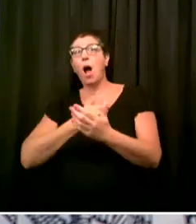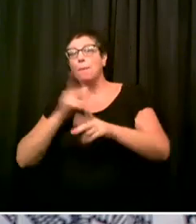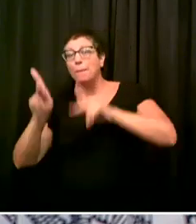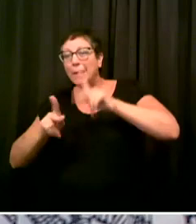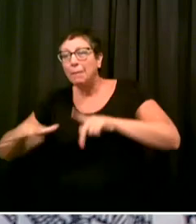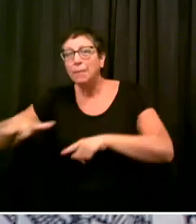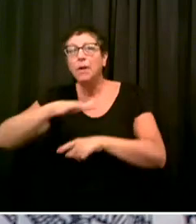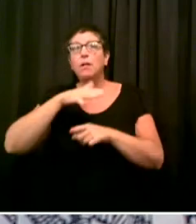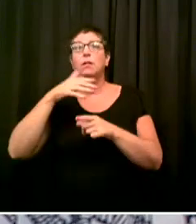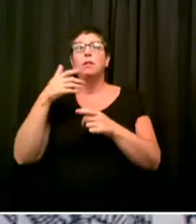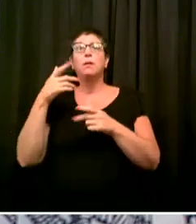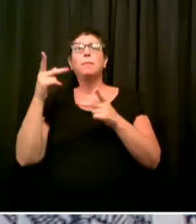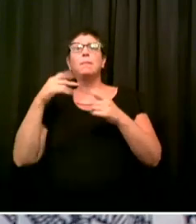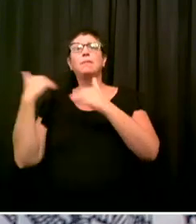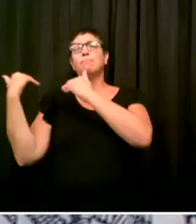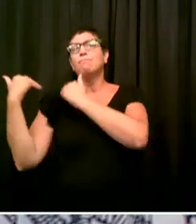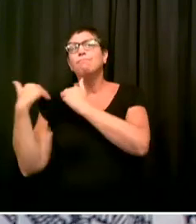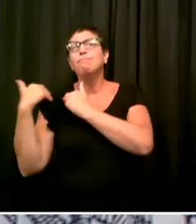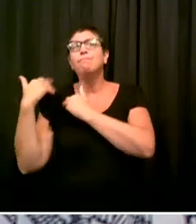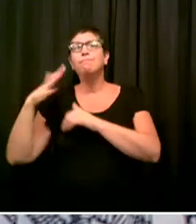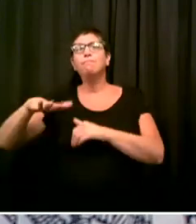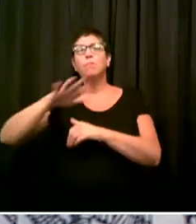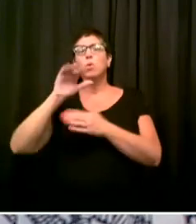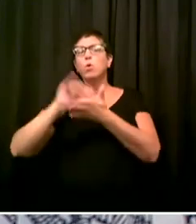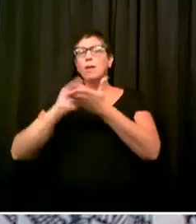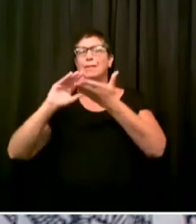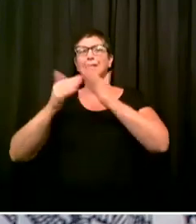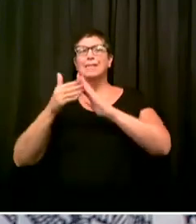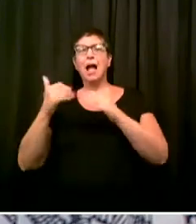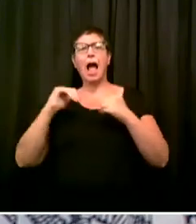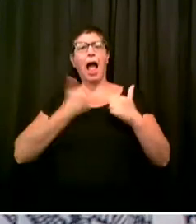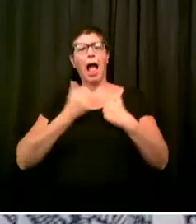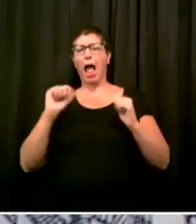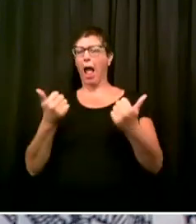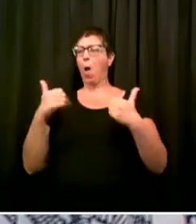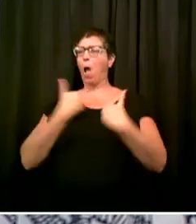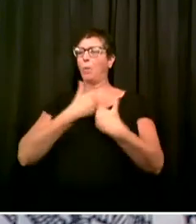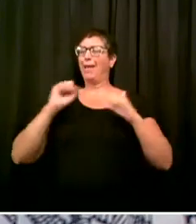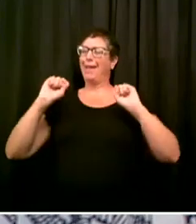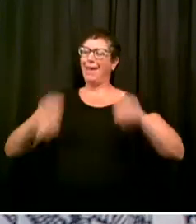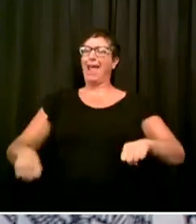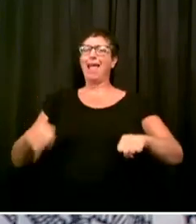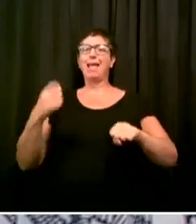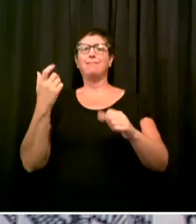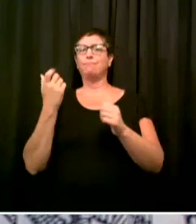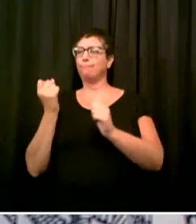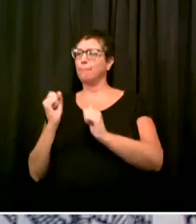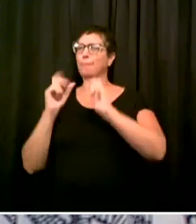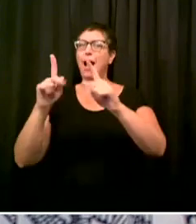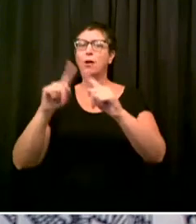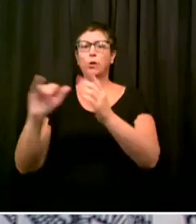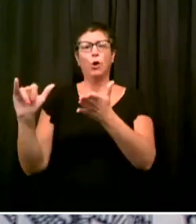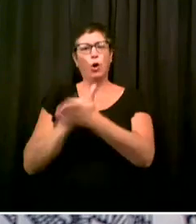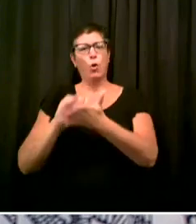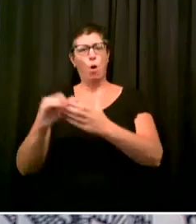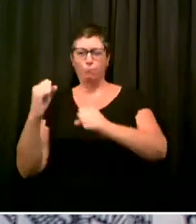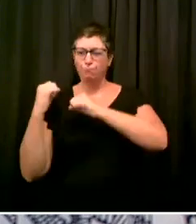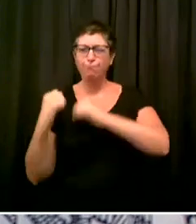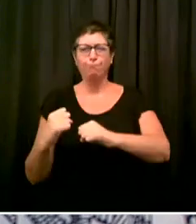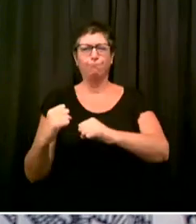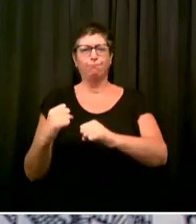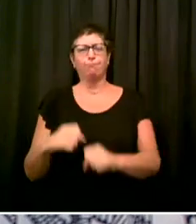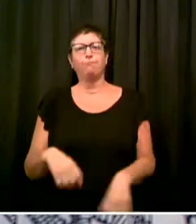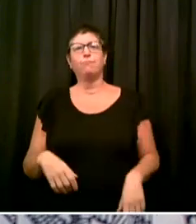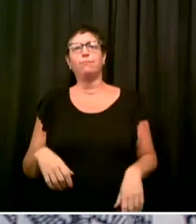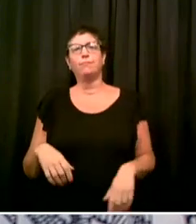need to do, what everyone needs to do to bring the city back. So you are right, and I'd say the timing is that's something you're going to start